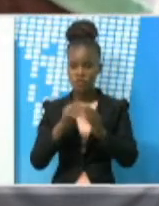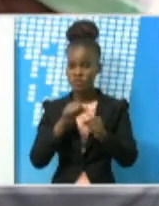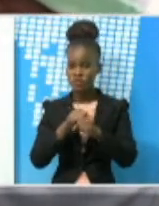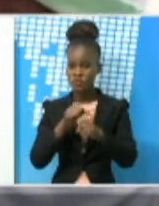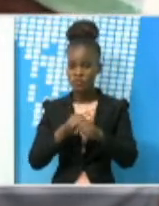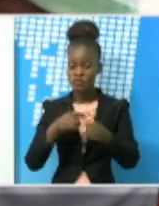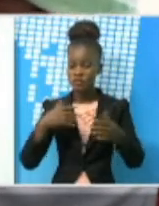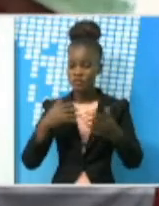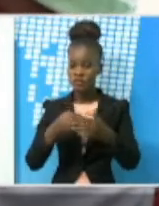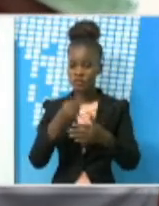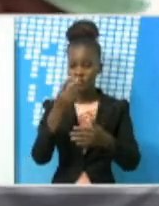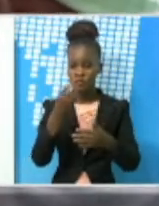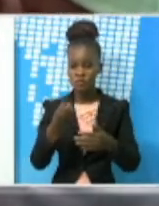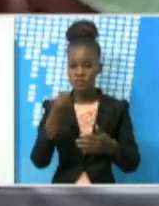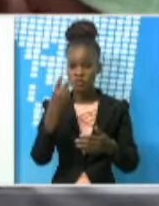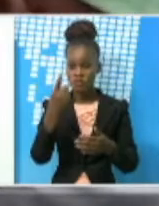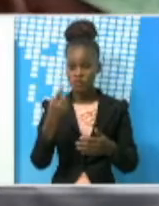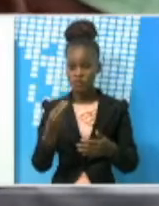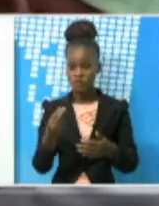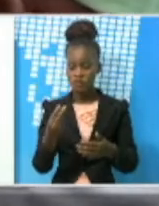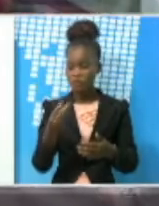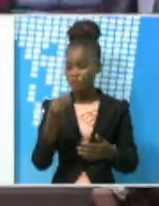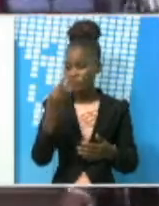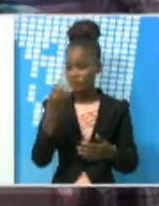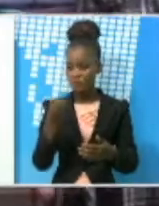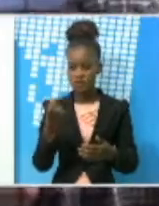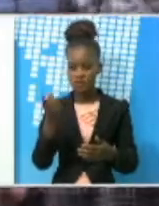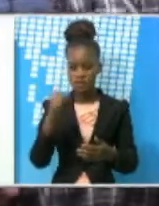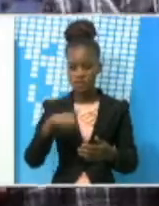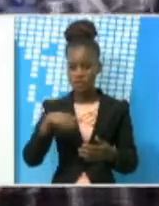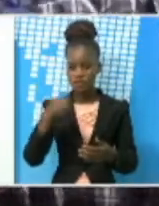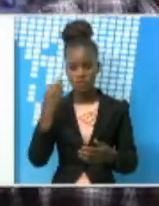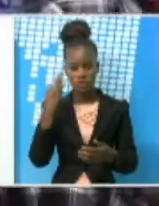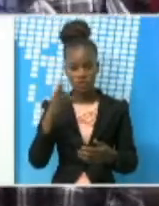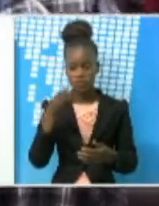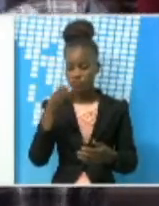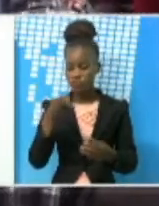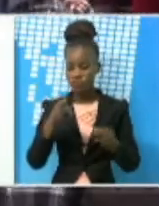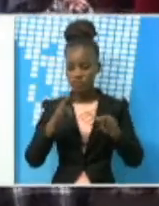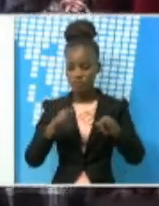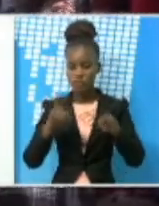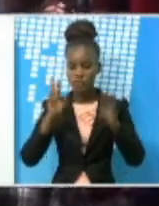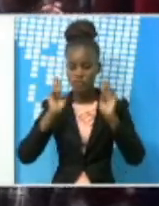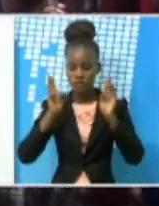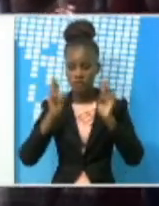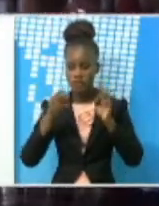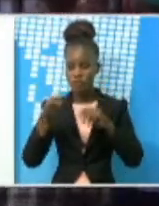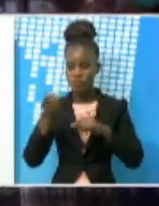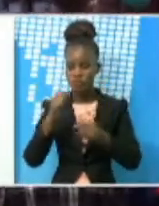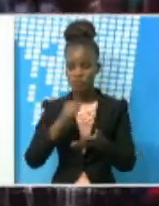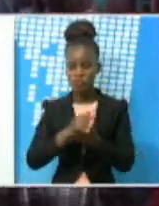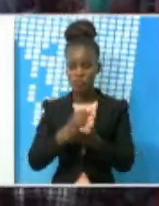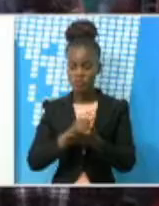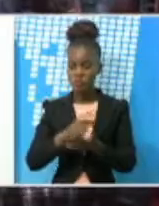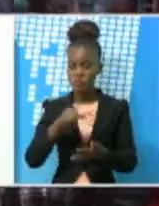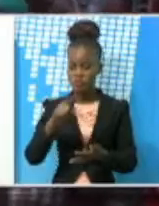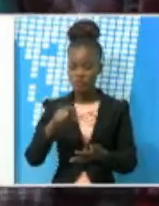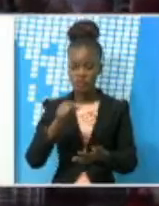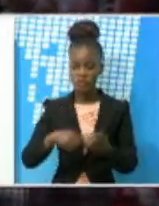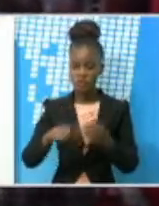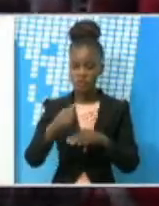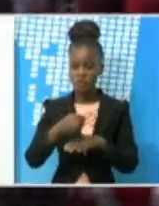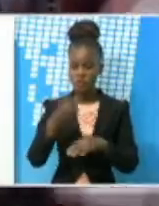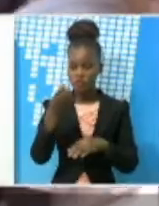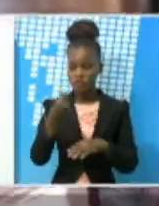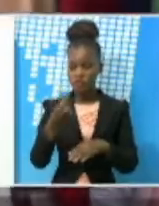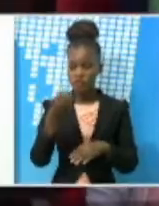since 2015 and 2013, respectively, and have already supported the establishment and growth of over 60,000